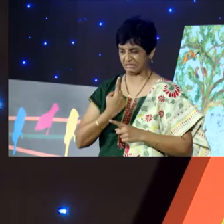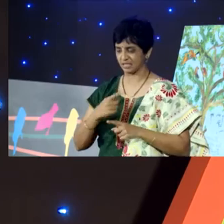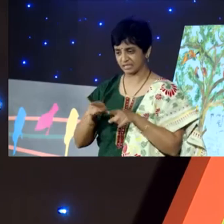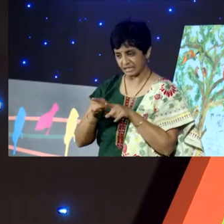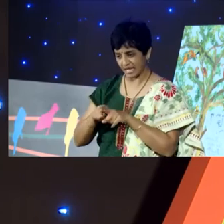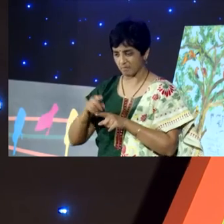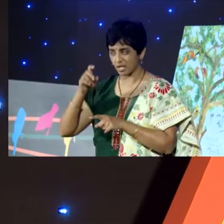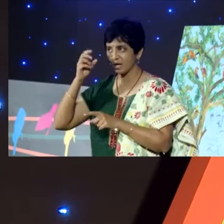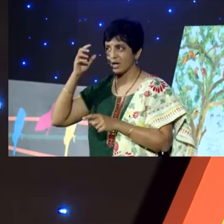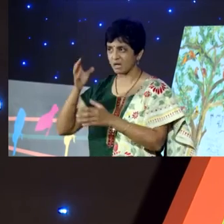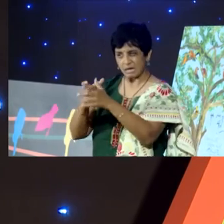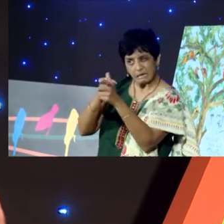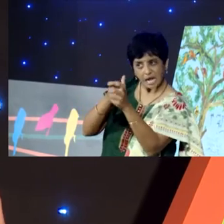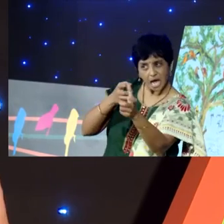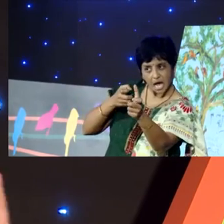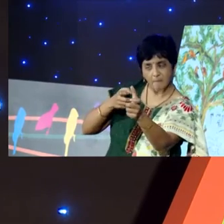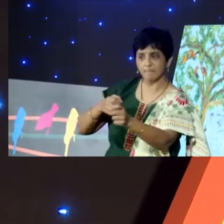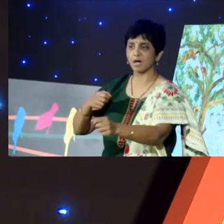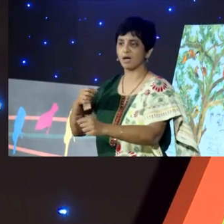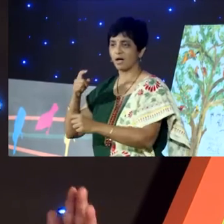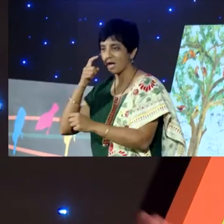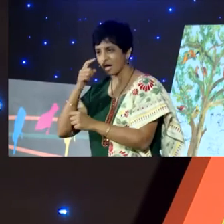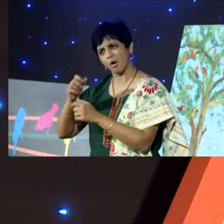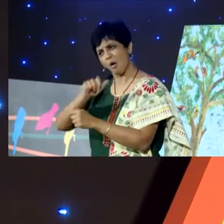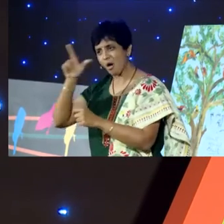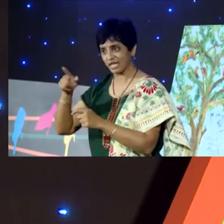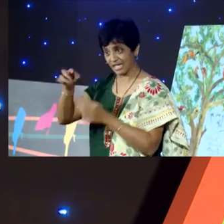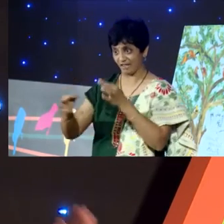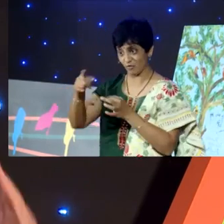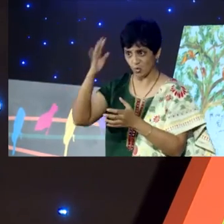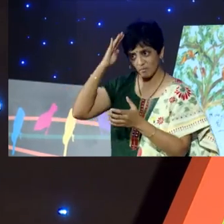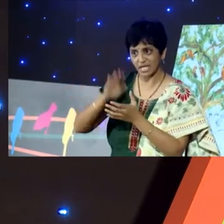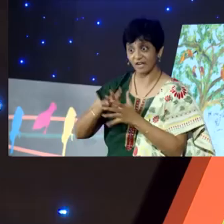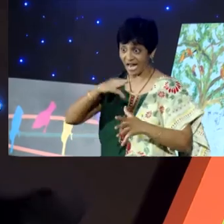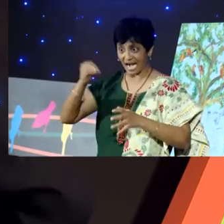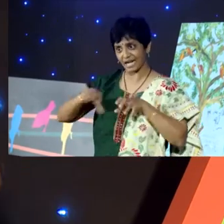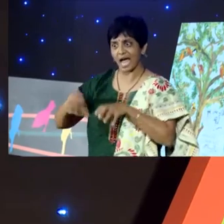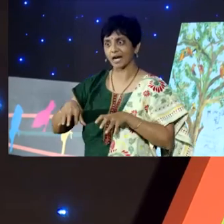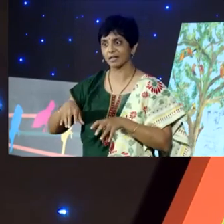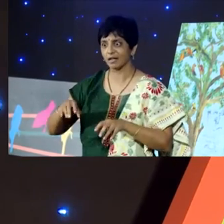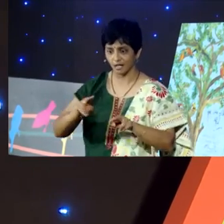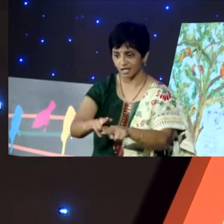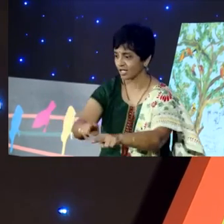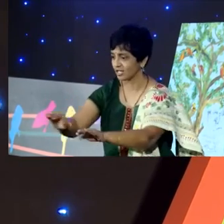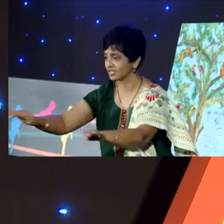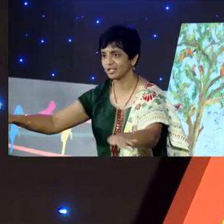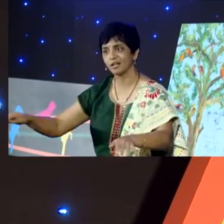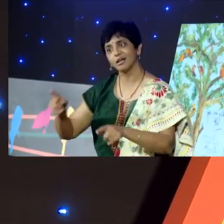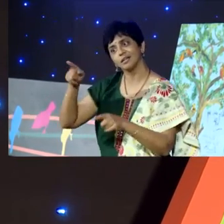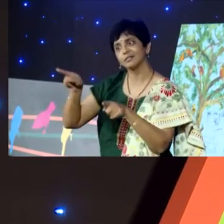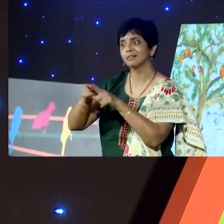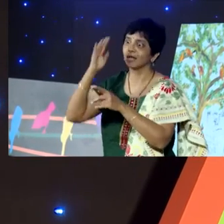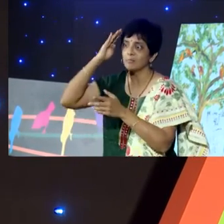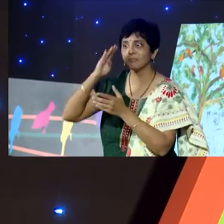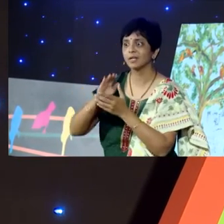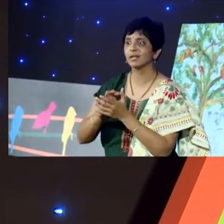that. That all storytellers and dreamers can be whoever they want to be for the moment they want to